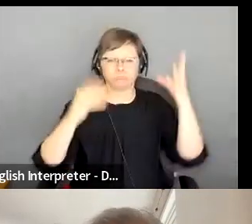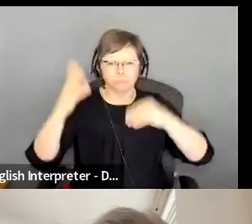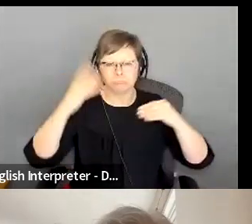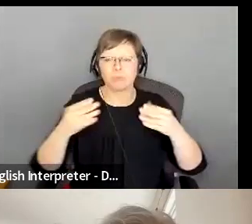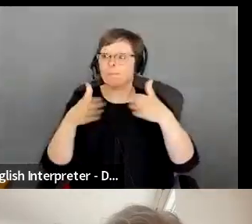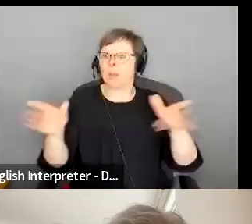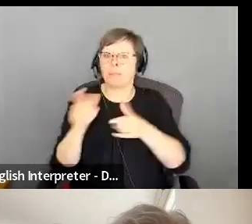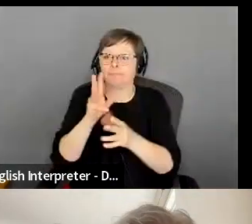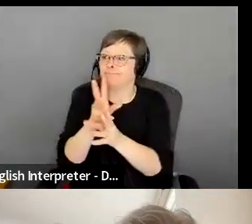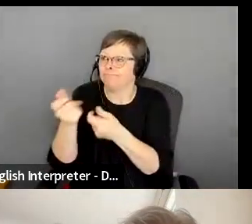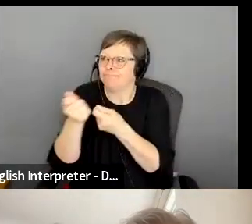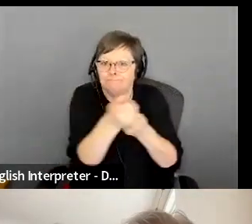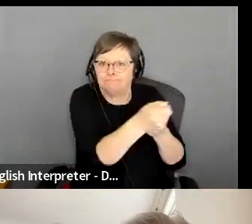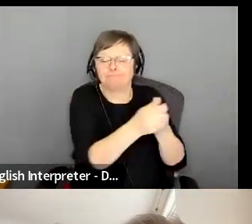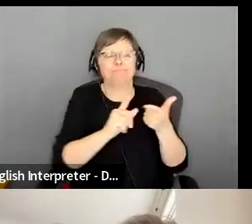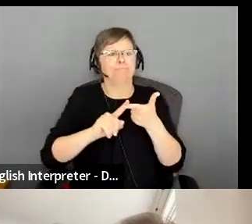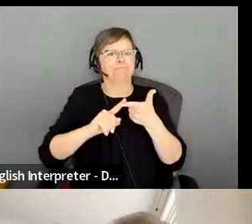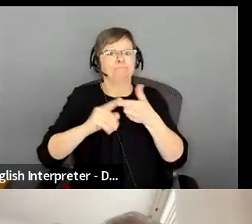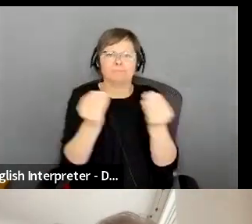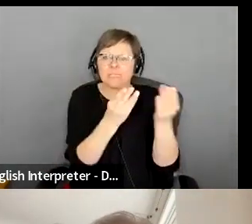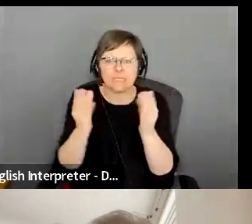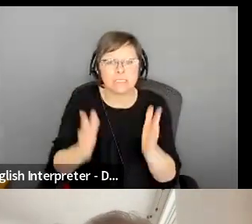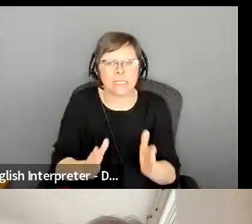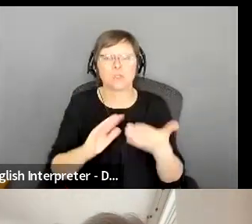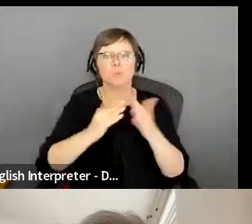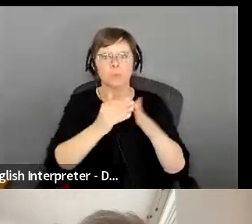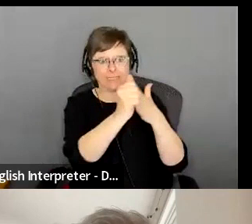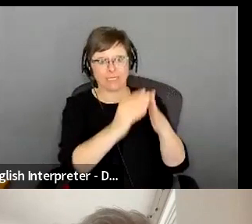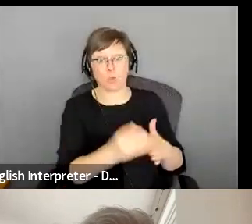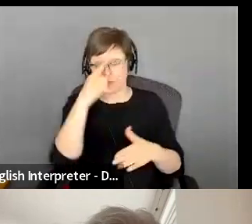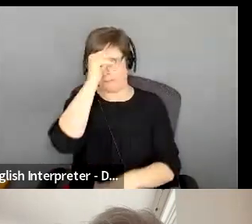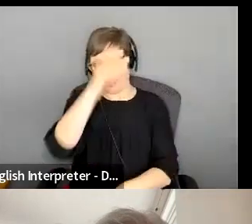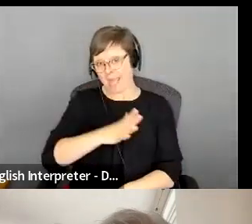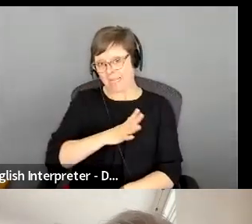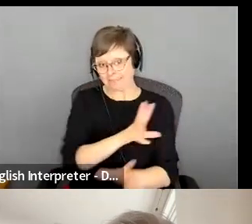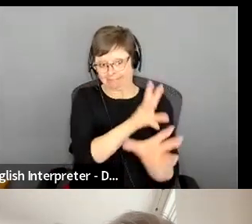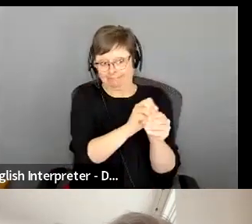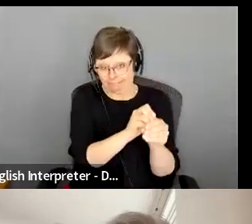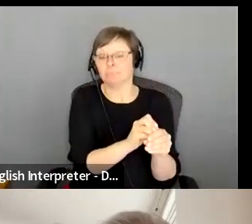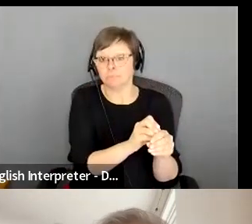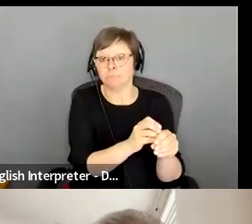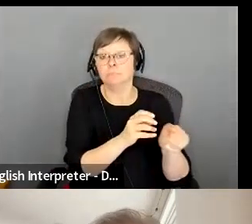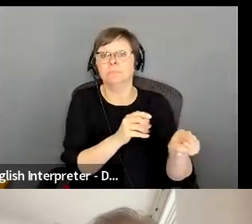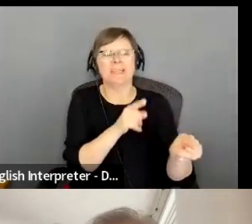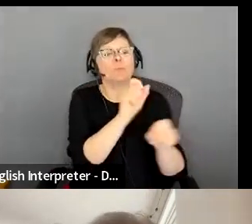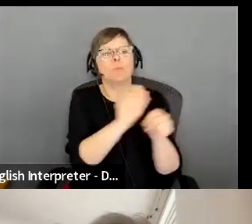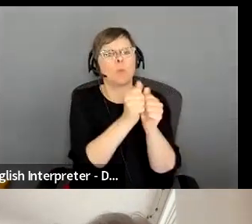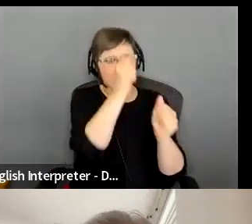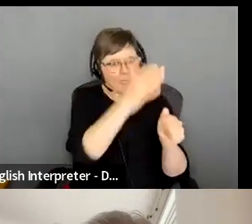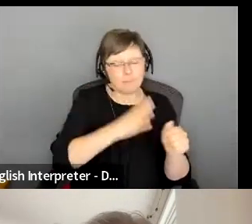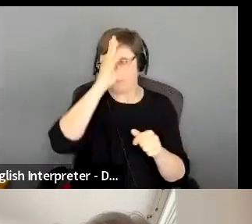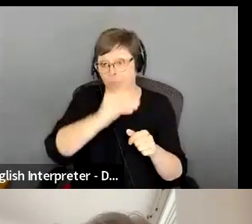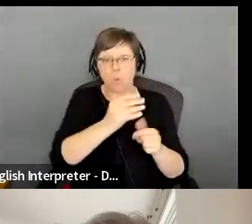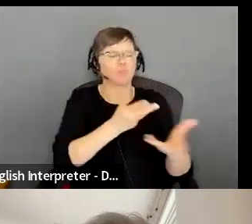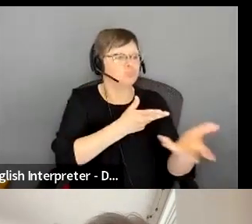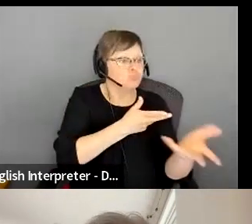engagement and facilitation. As a community leader in men's engagement, Stafford has worked specifically with men and boys